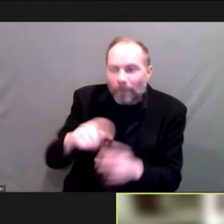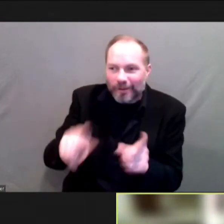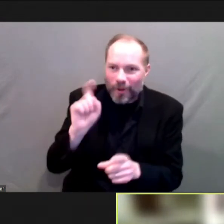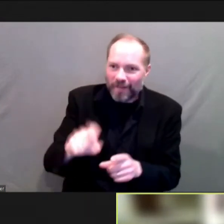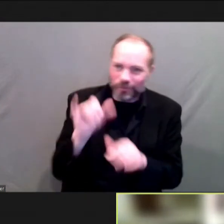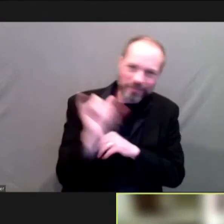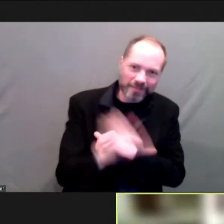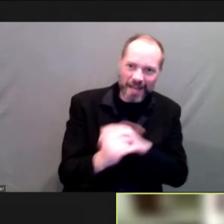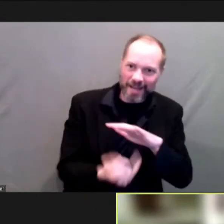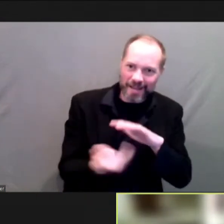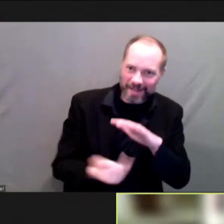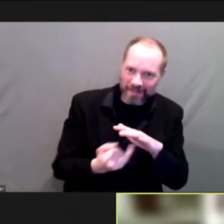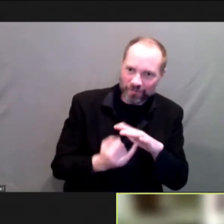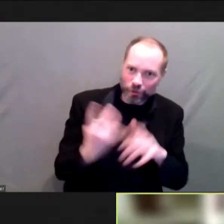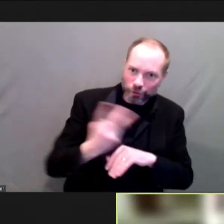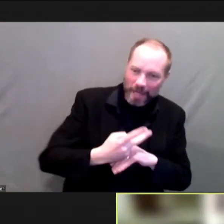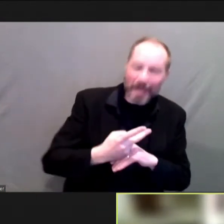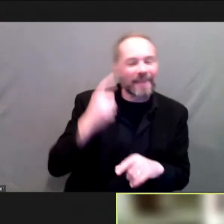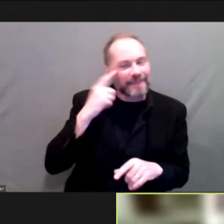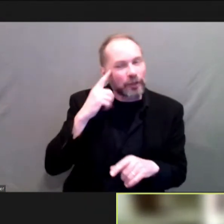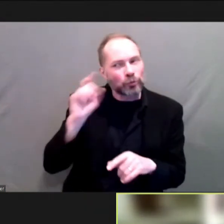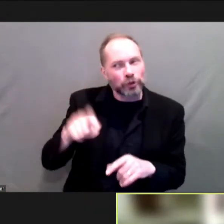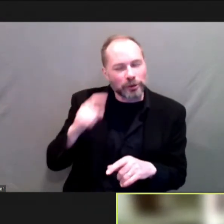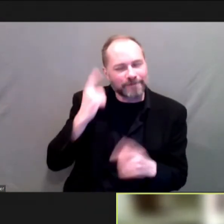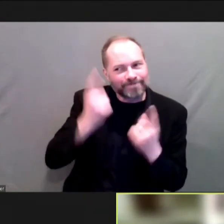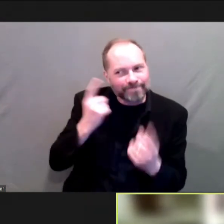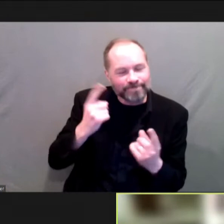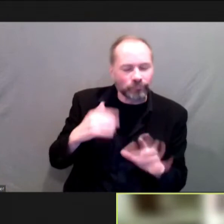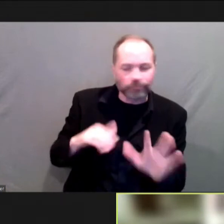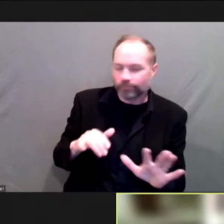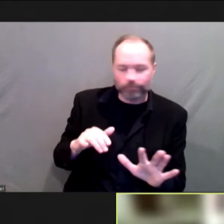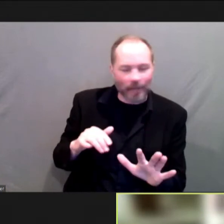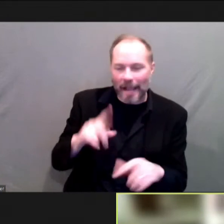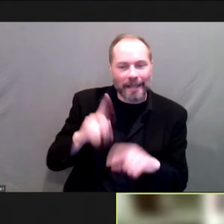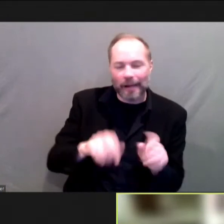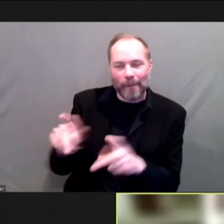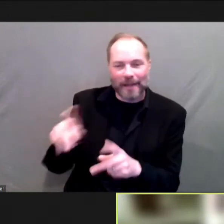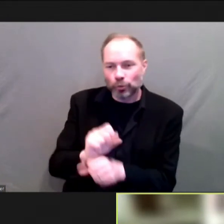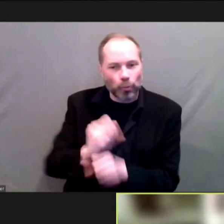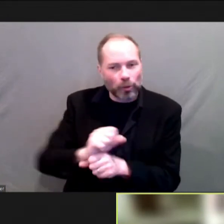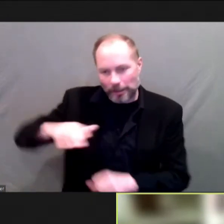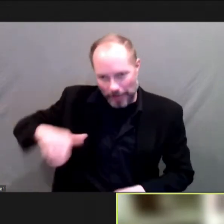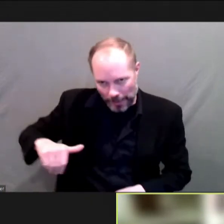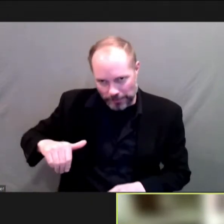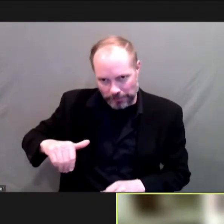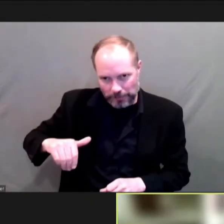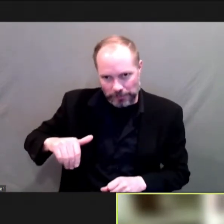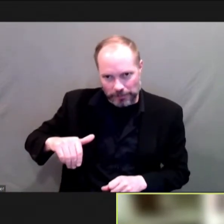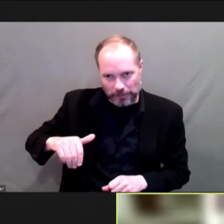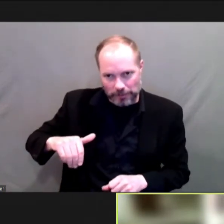kind of the approach you should take when you're deciding that you're good to go back to work with a mask.